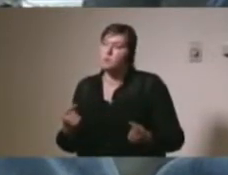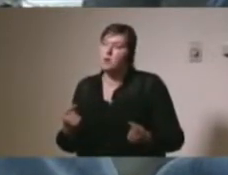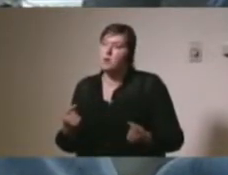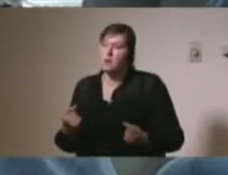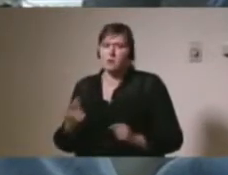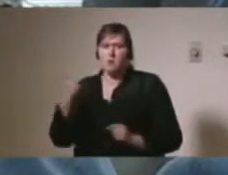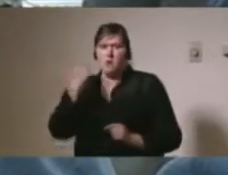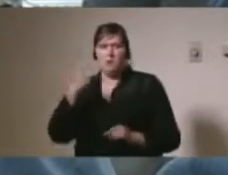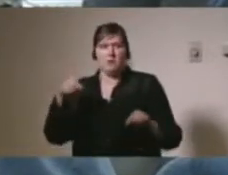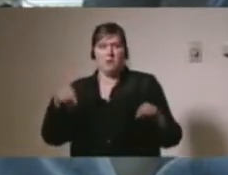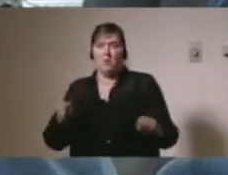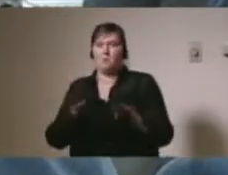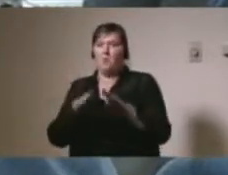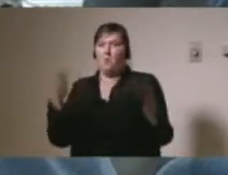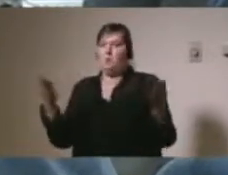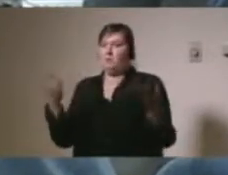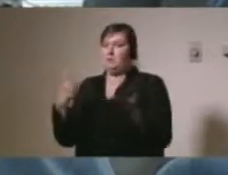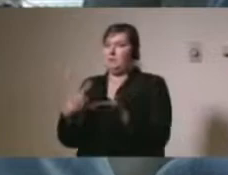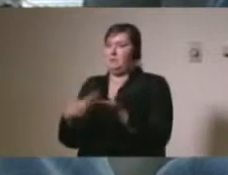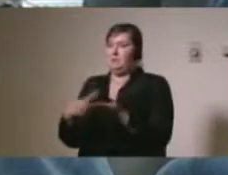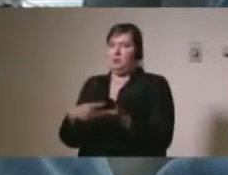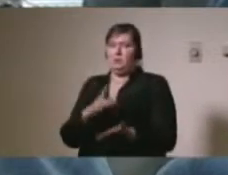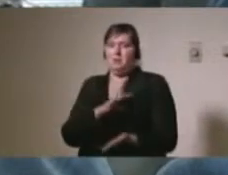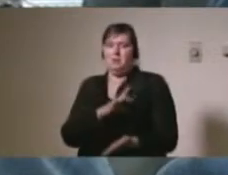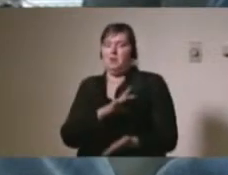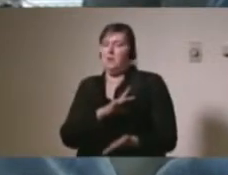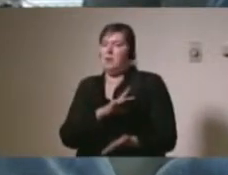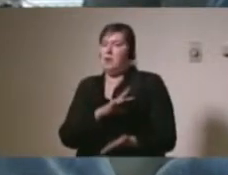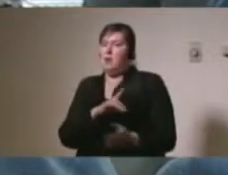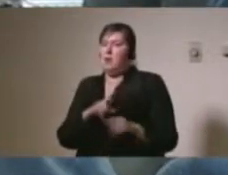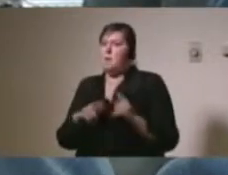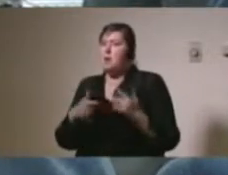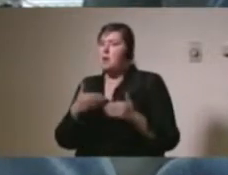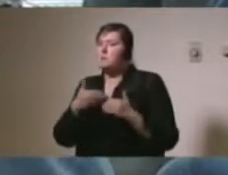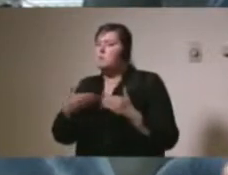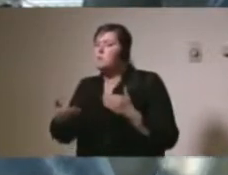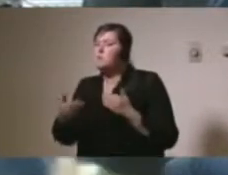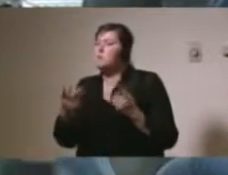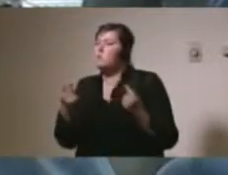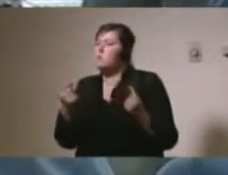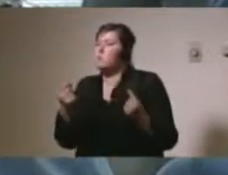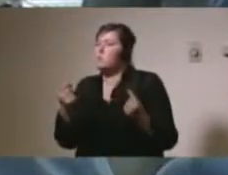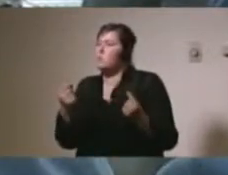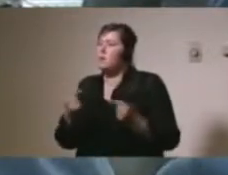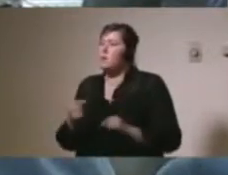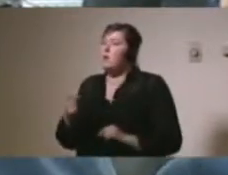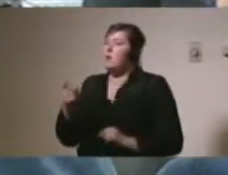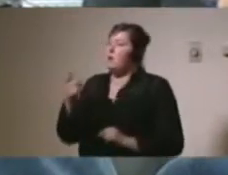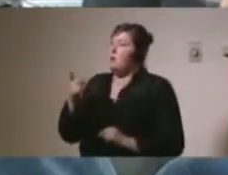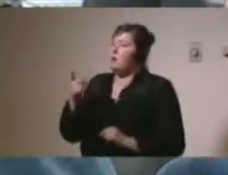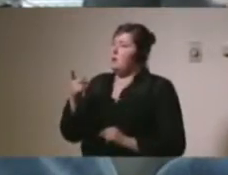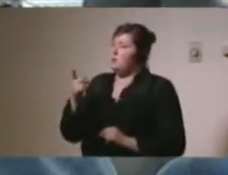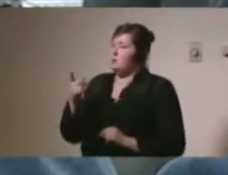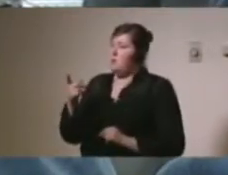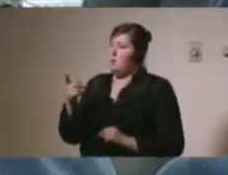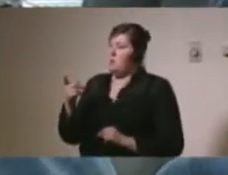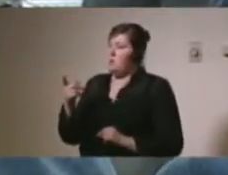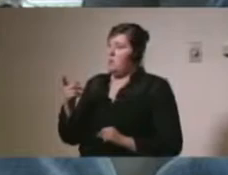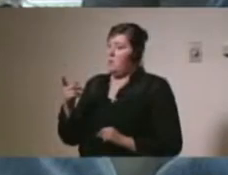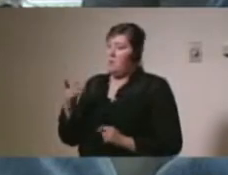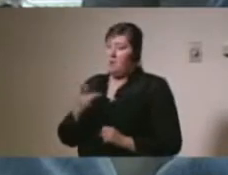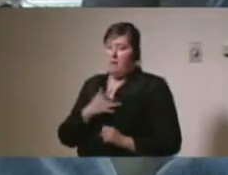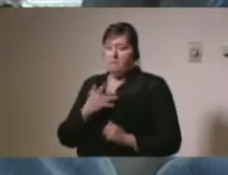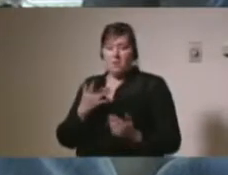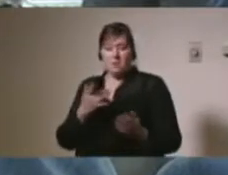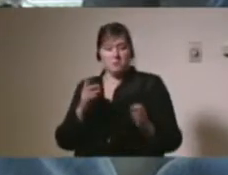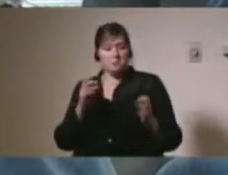saw that there was a huge possibility for the creation of a Canada Post financial institution.